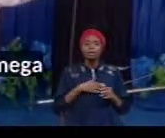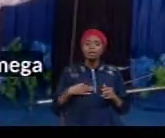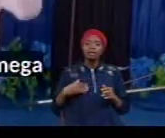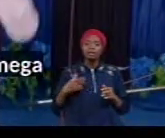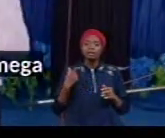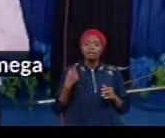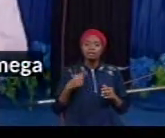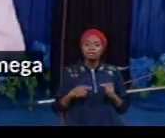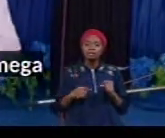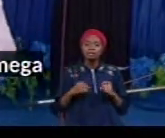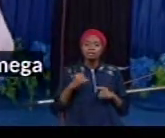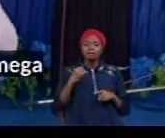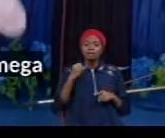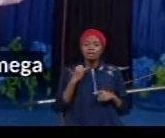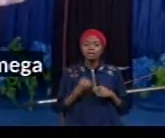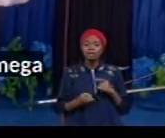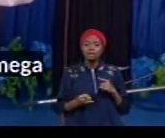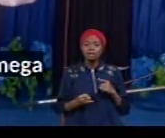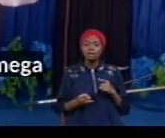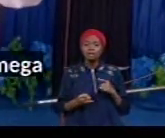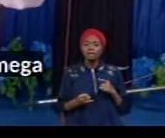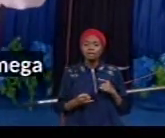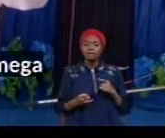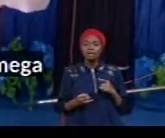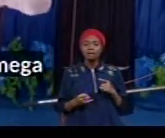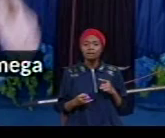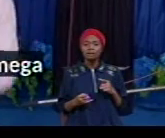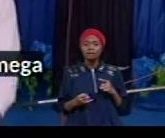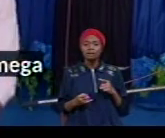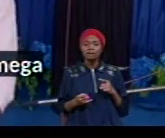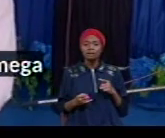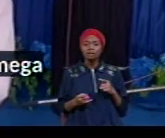Atoyo. You are the mighty one of Israel.